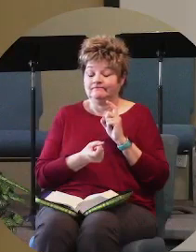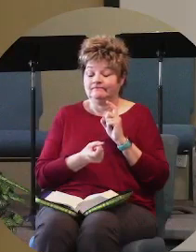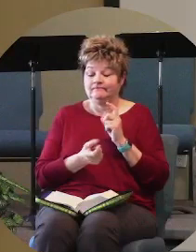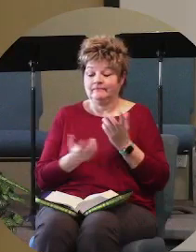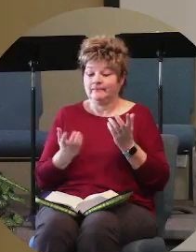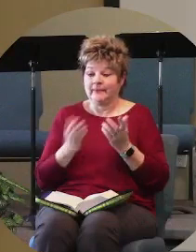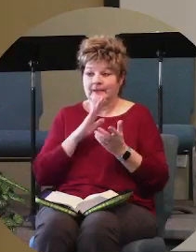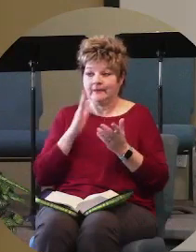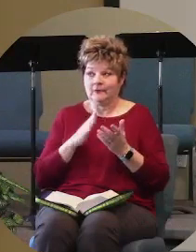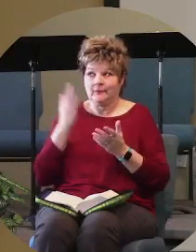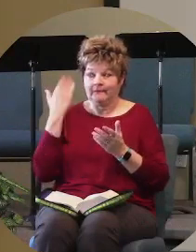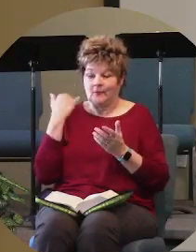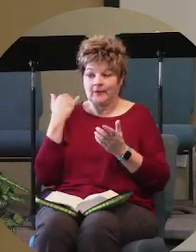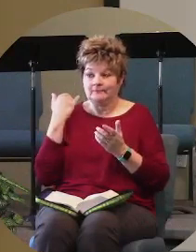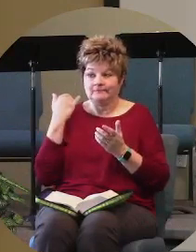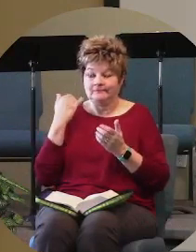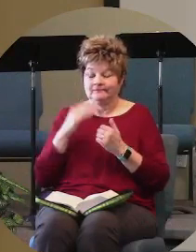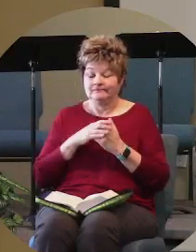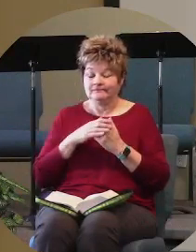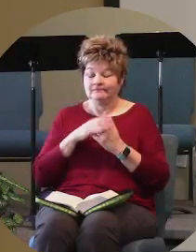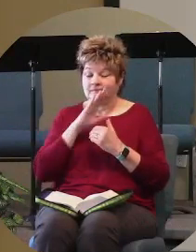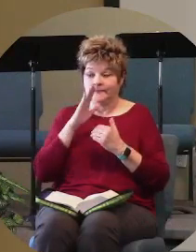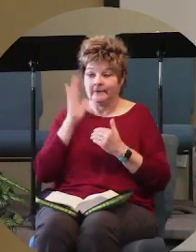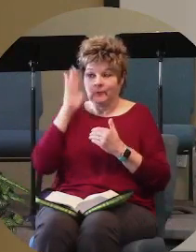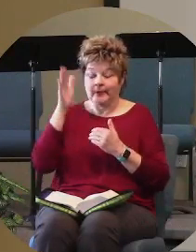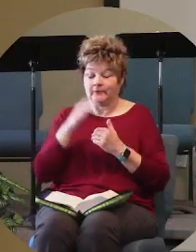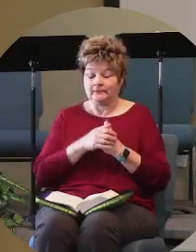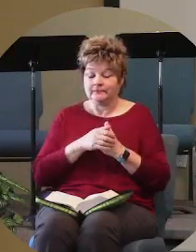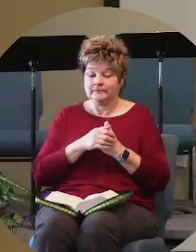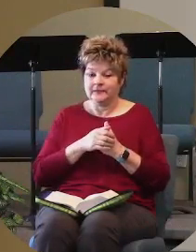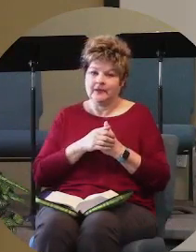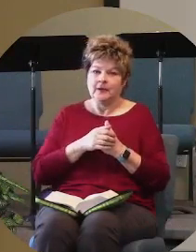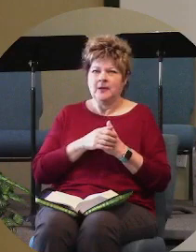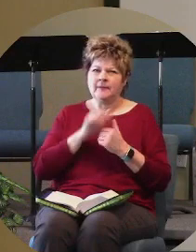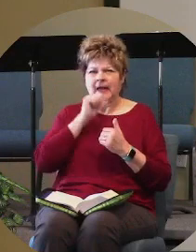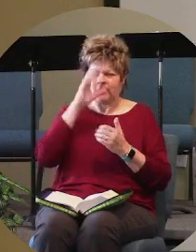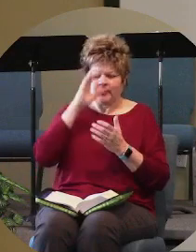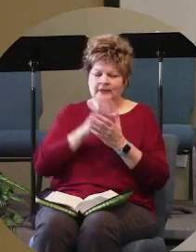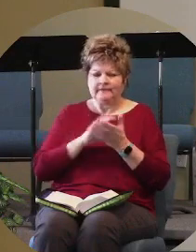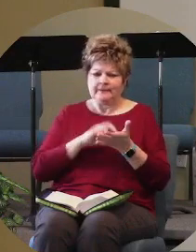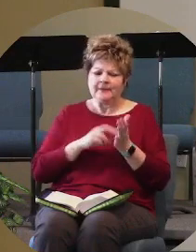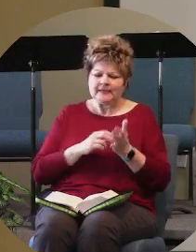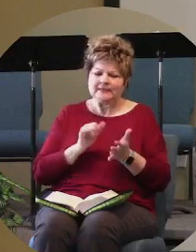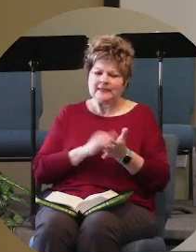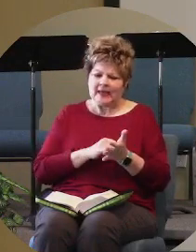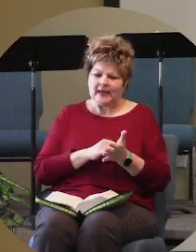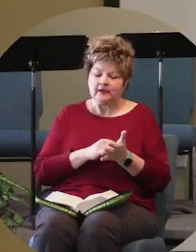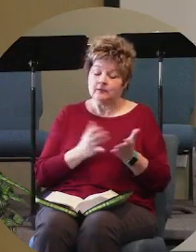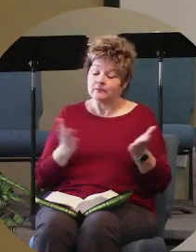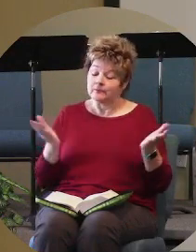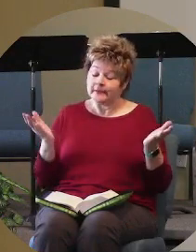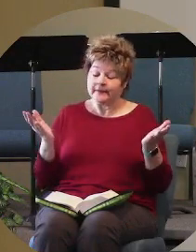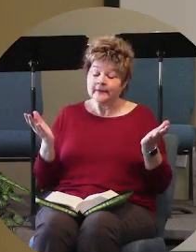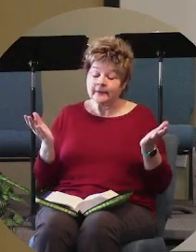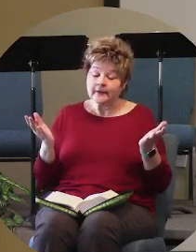It never was. But I don't believe it means that. Well, based on what don't you